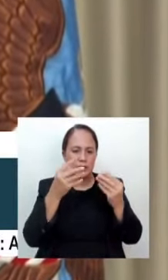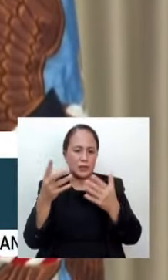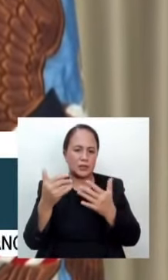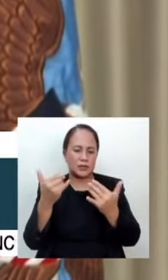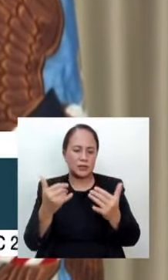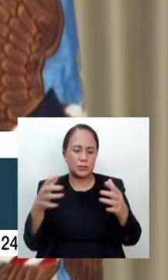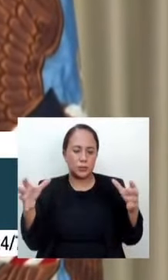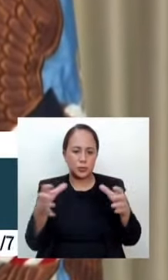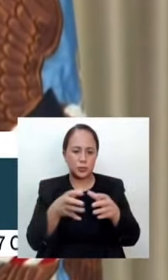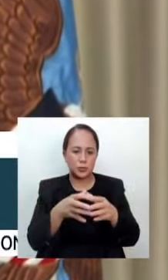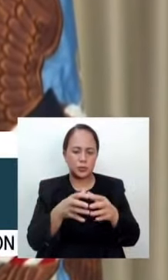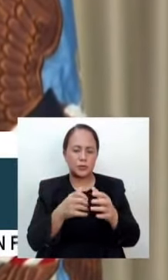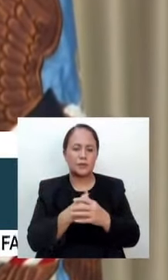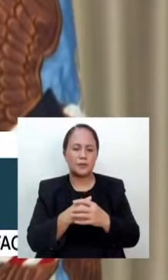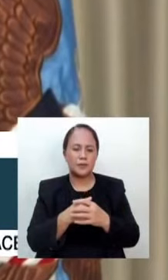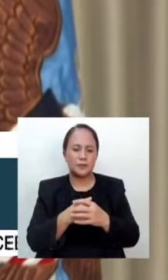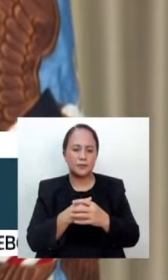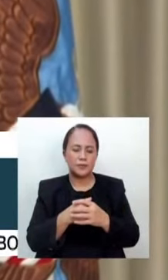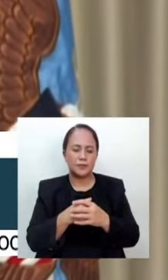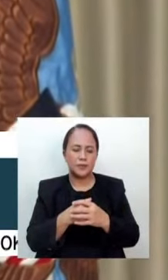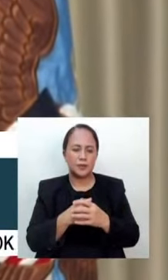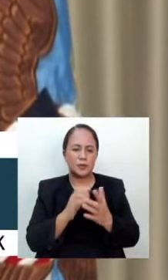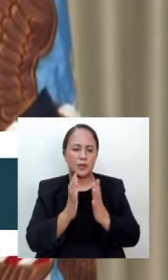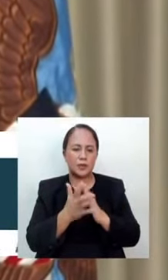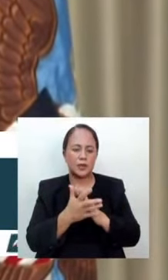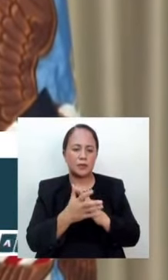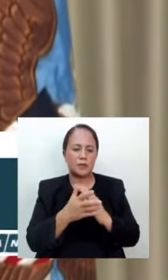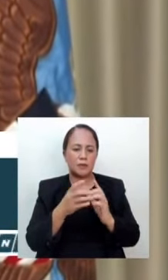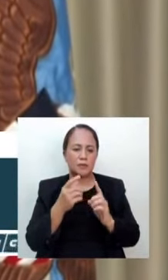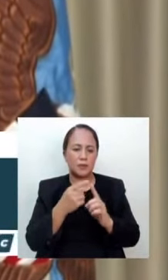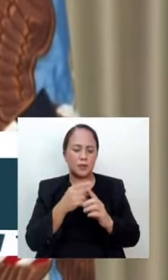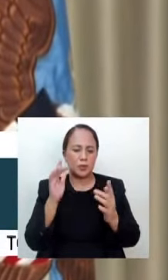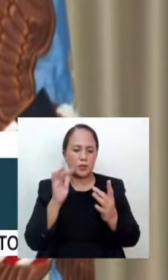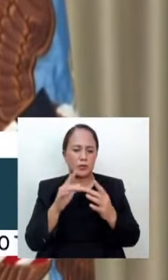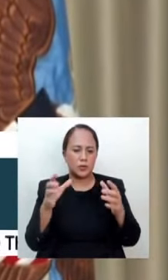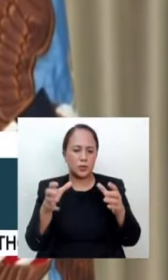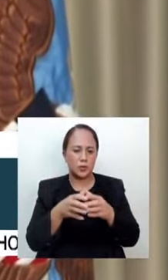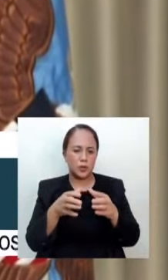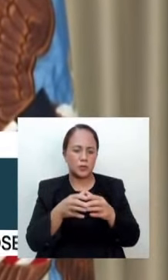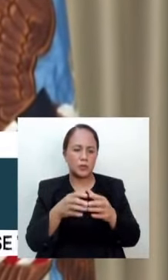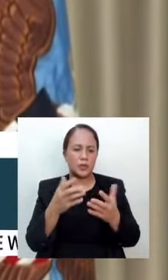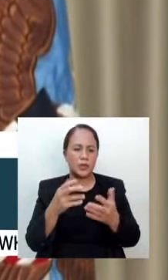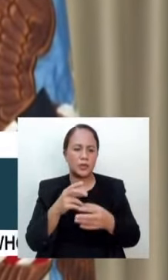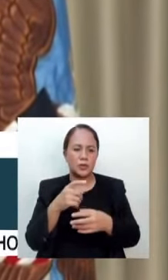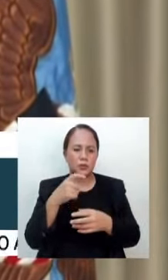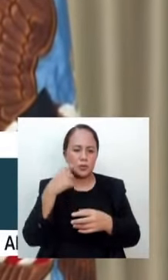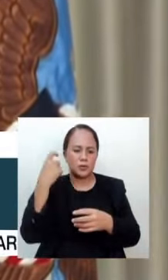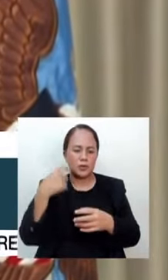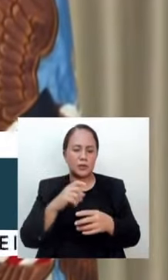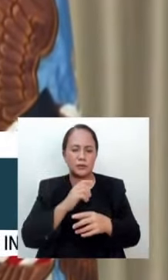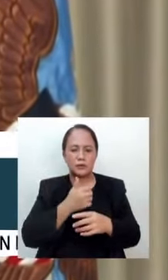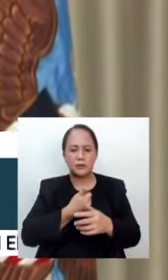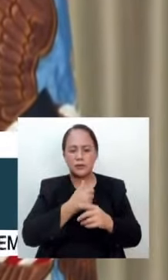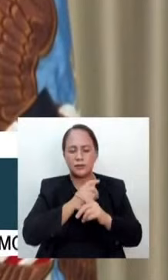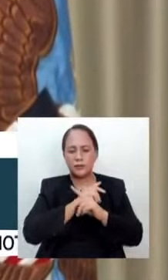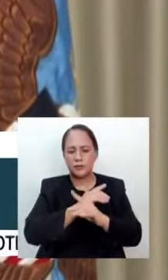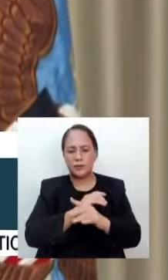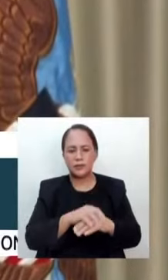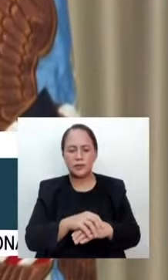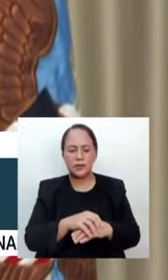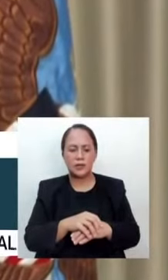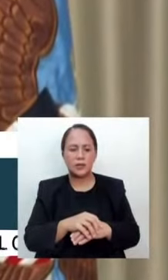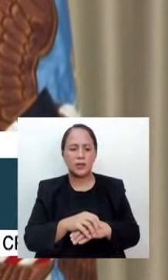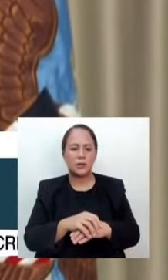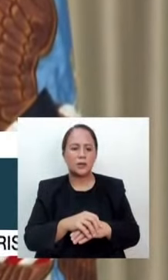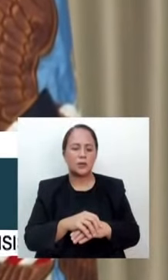gathering will become a monthly contact group on Ukraine's self-defense. And the contact